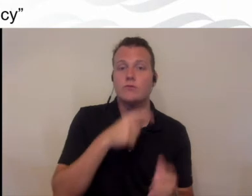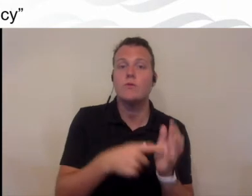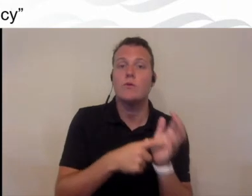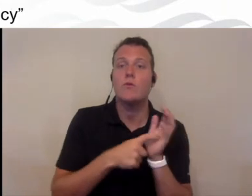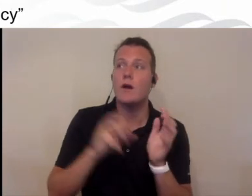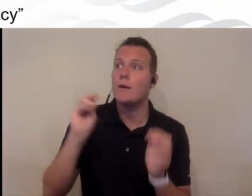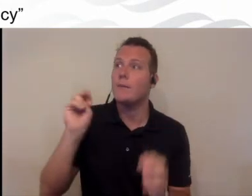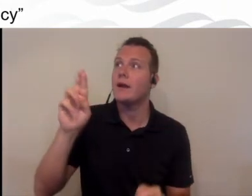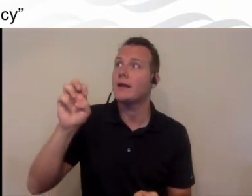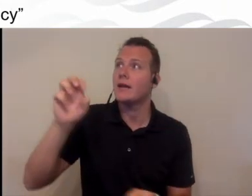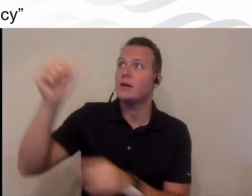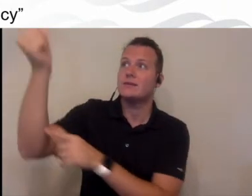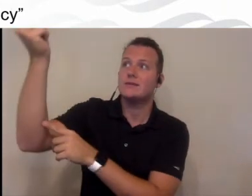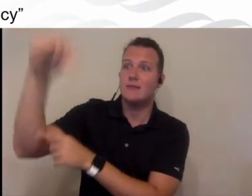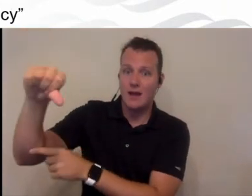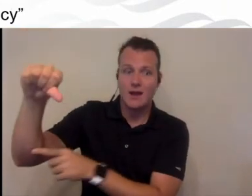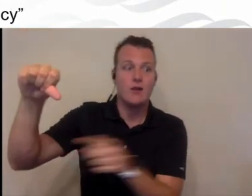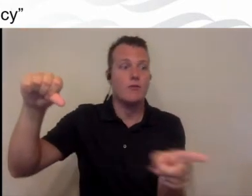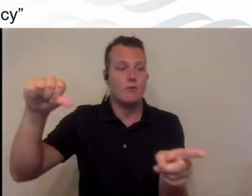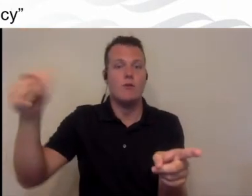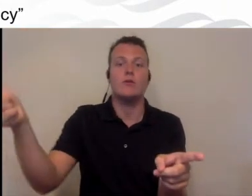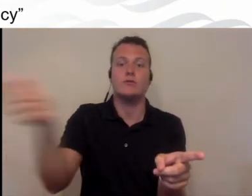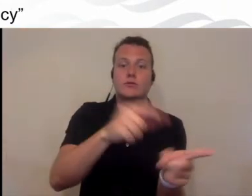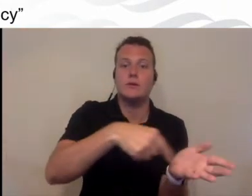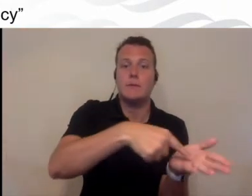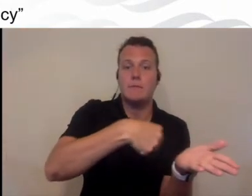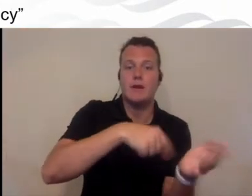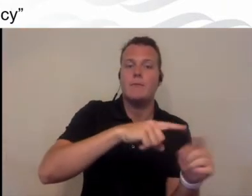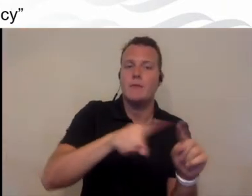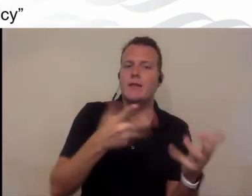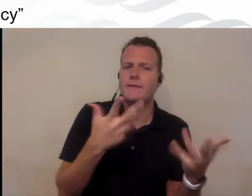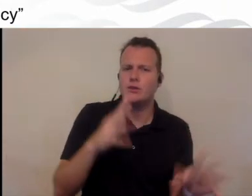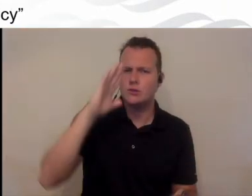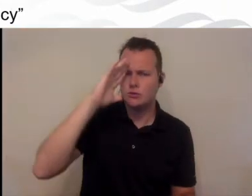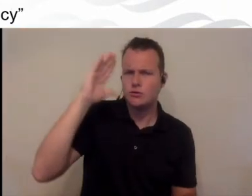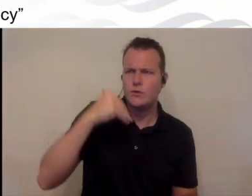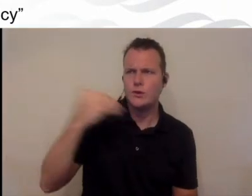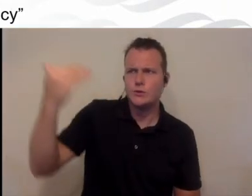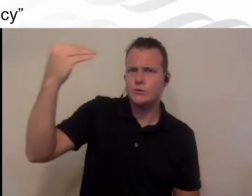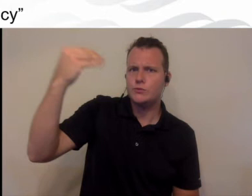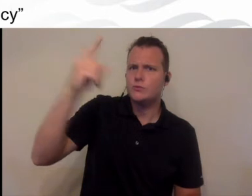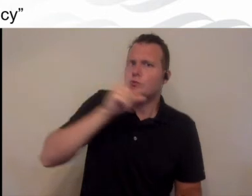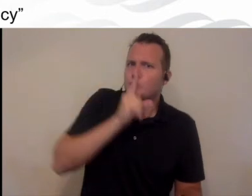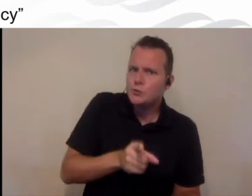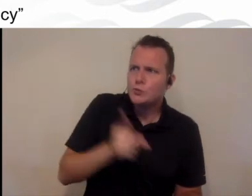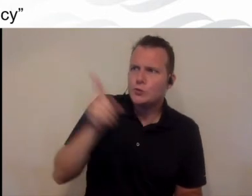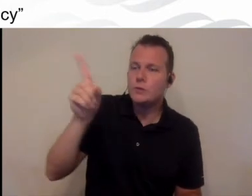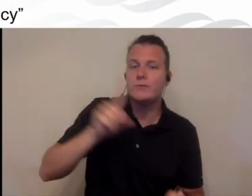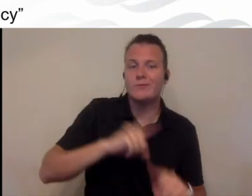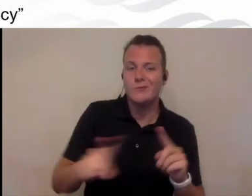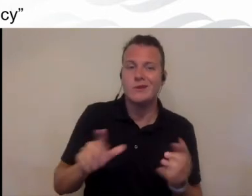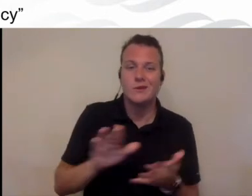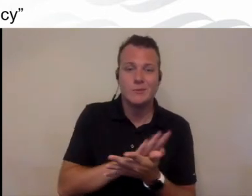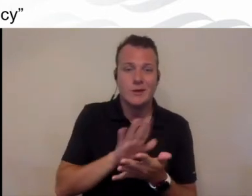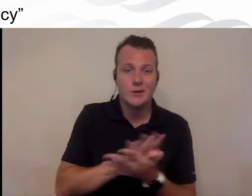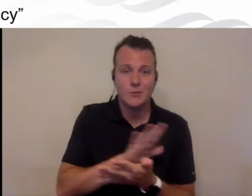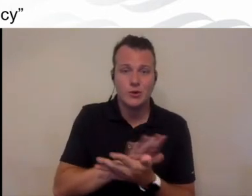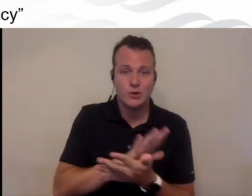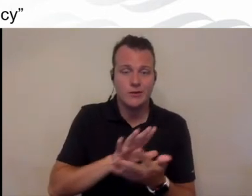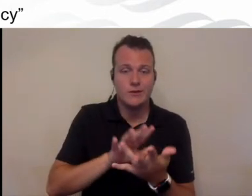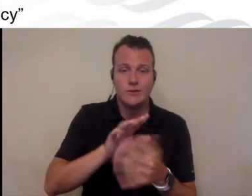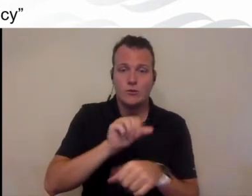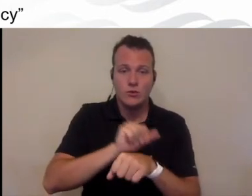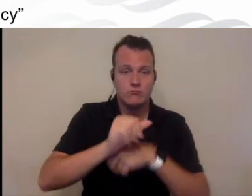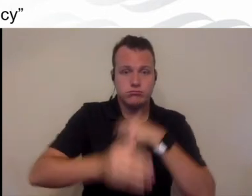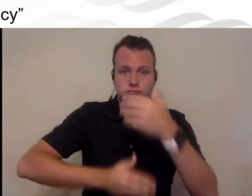require a denial from Medicare to pay for hearing aids, even though they know that's true. But it often just bogs down the